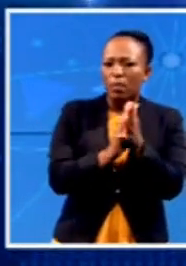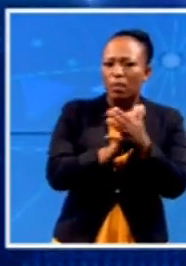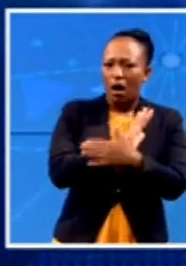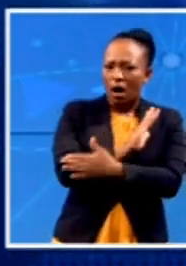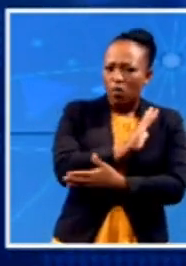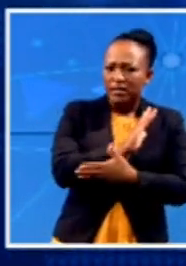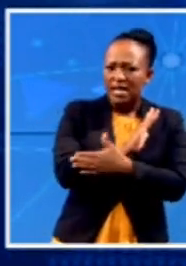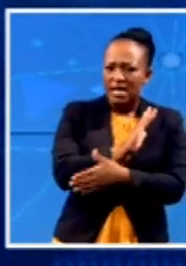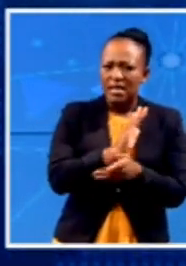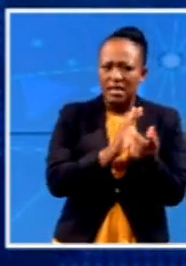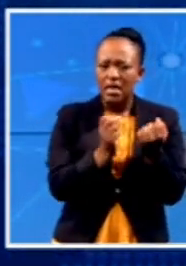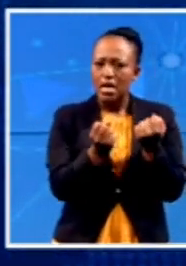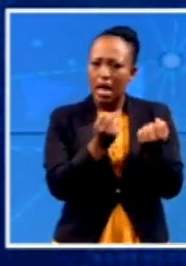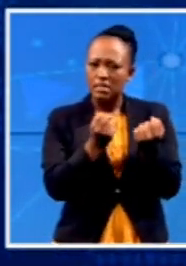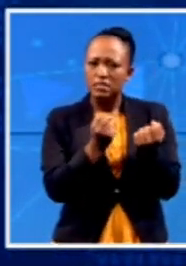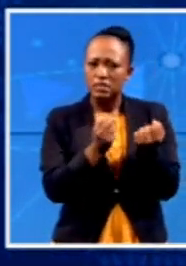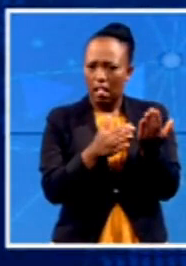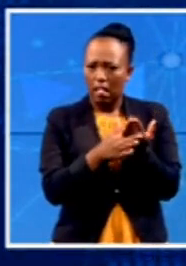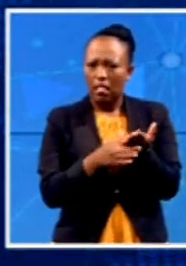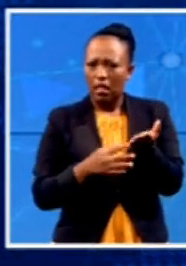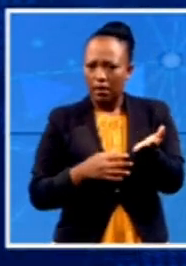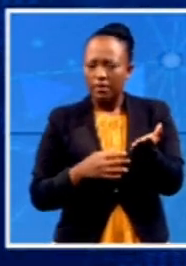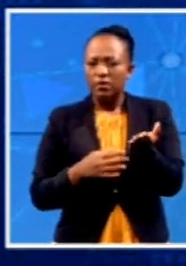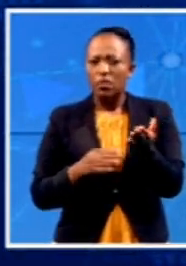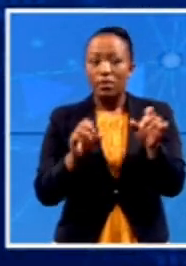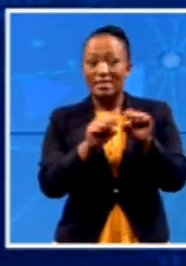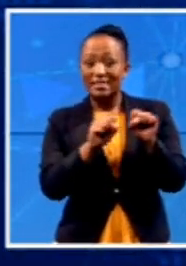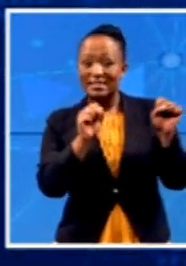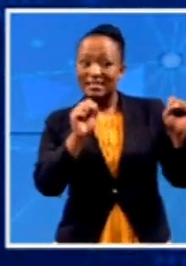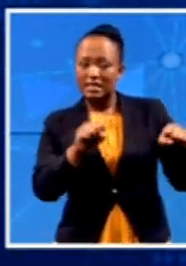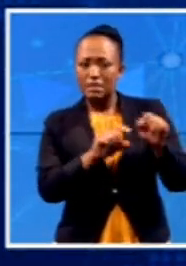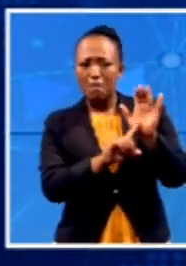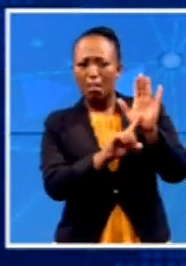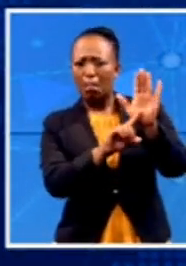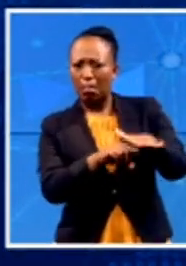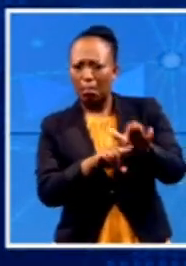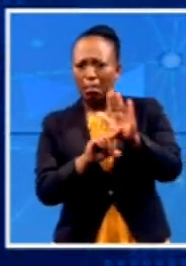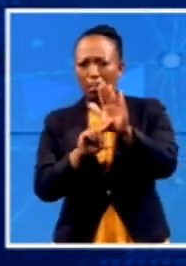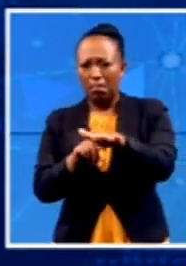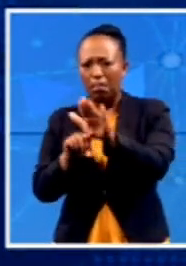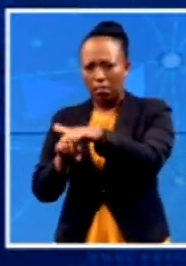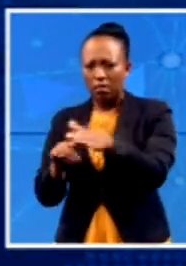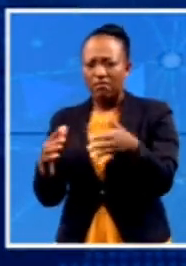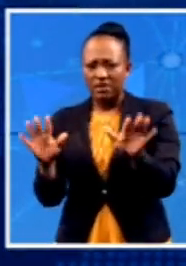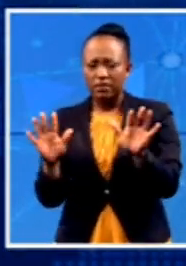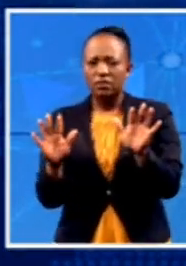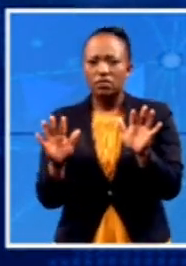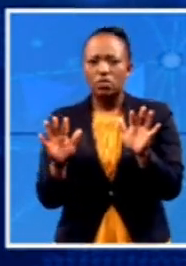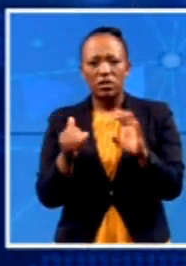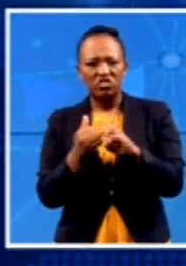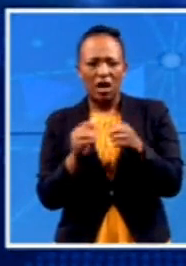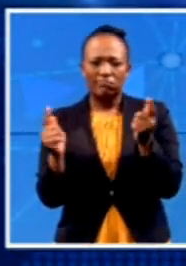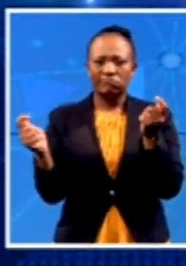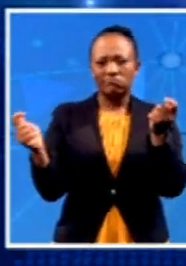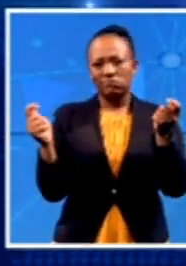was oppressive, subjugative, and trying to control the people of South Africa.